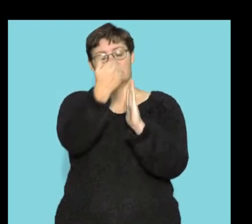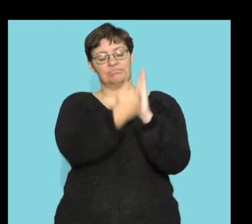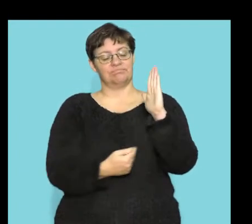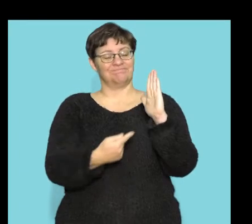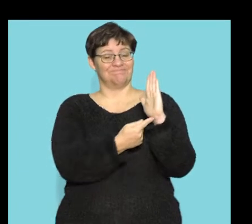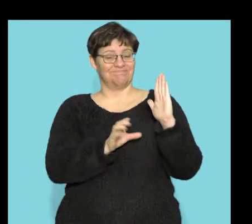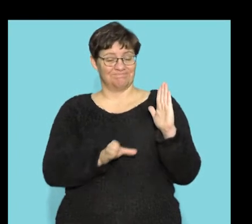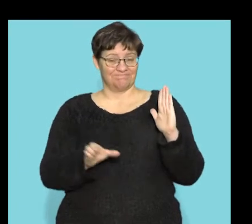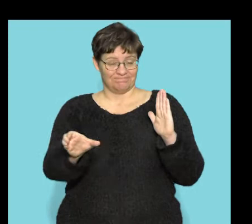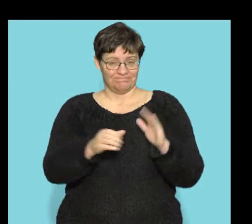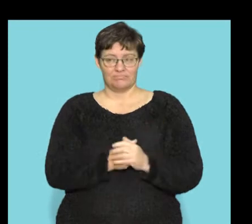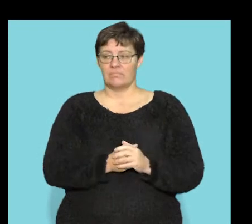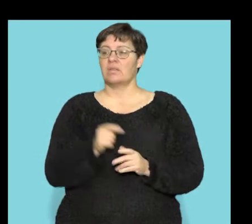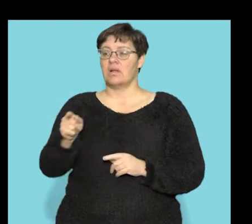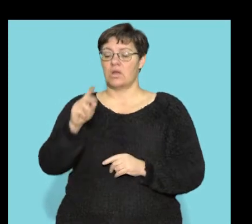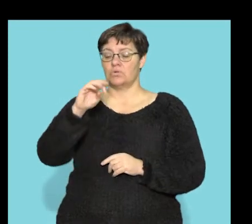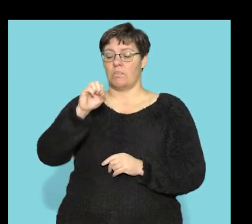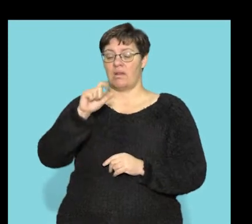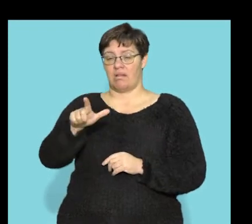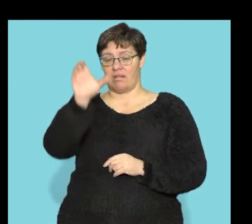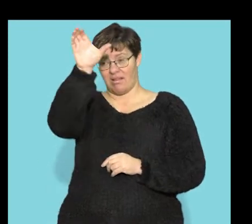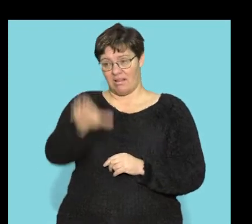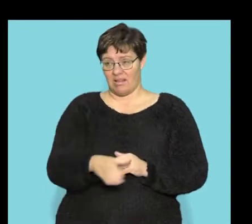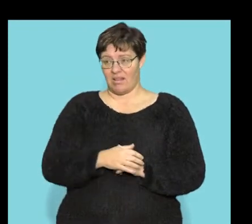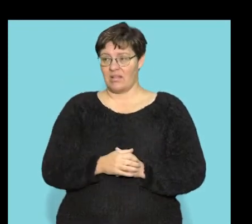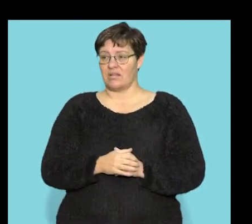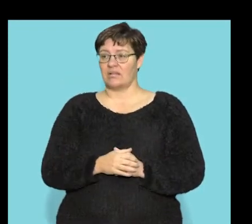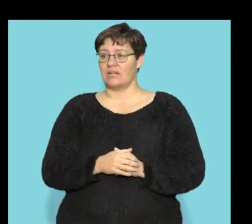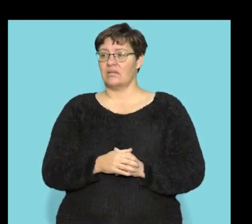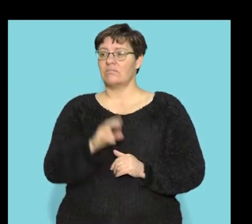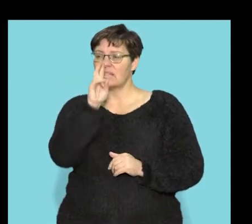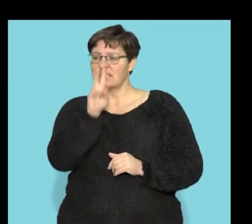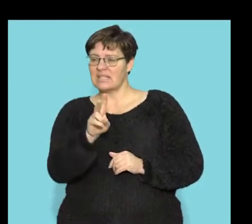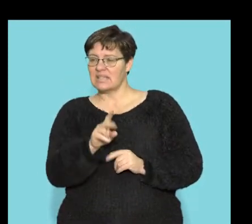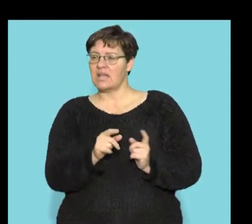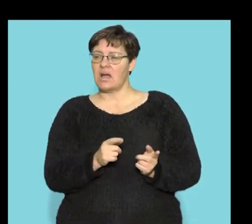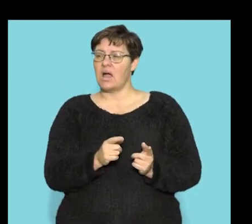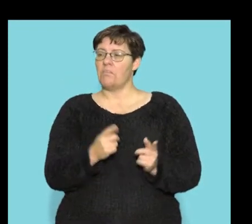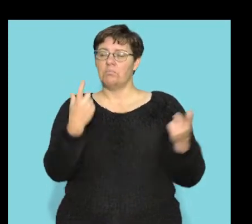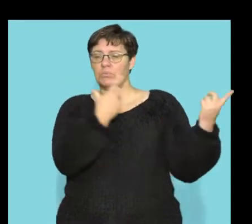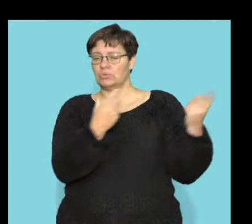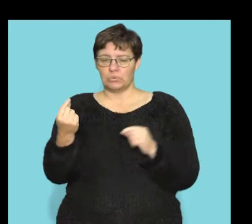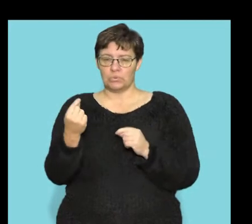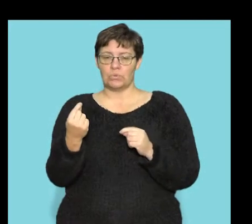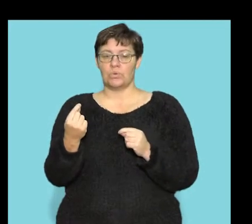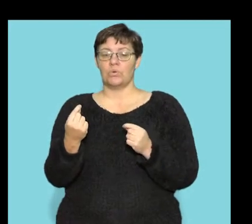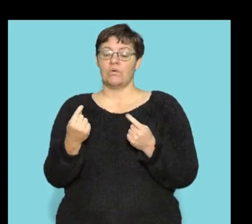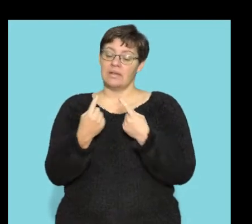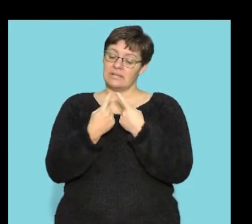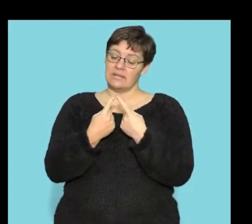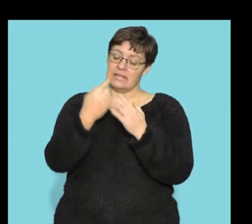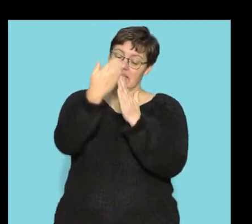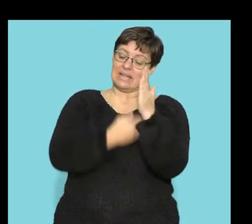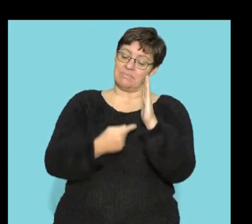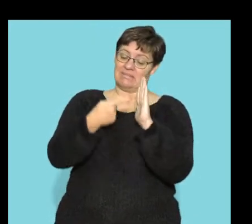section, and this would be my nominal account section. So clearly you can see that when I'm doing my statement of